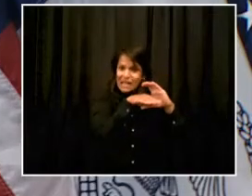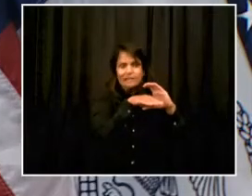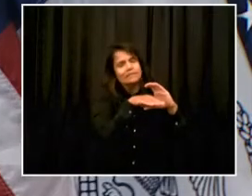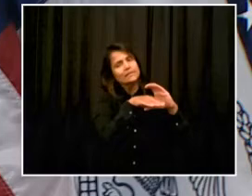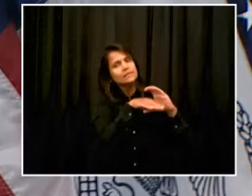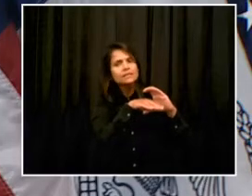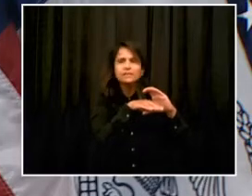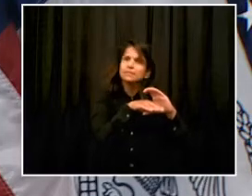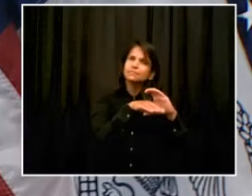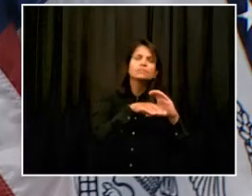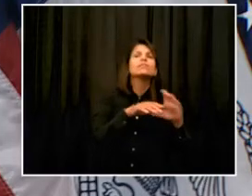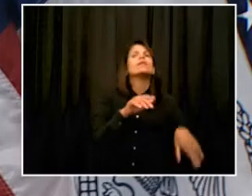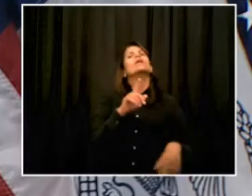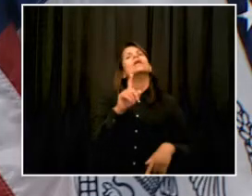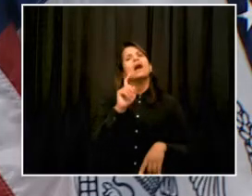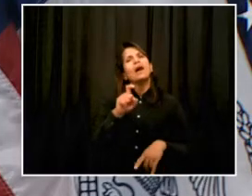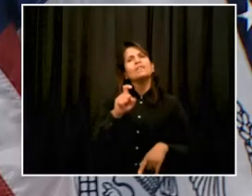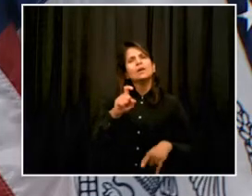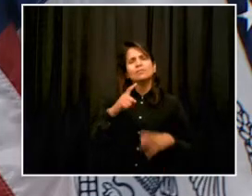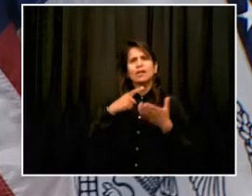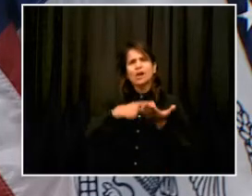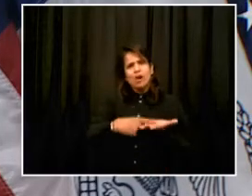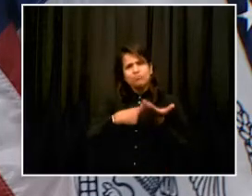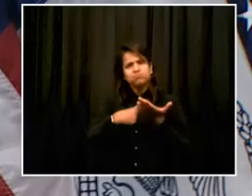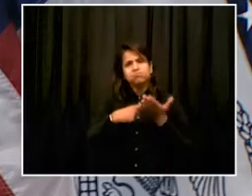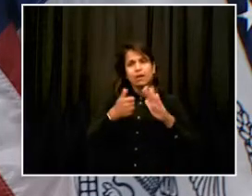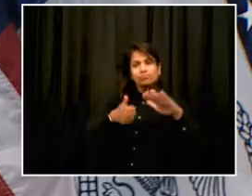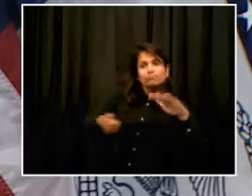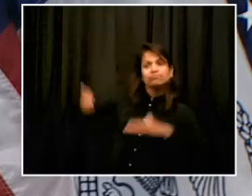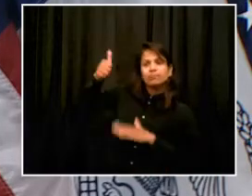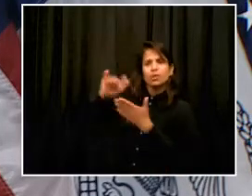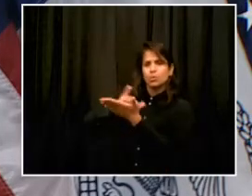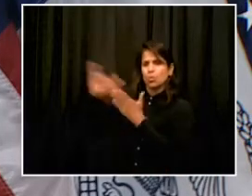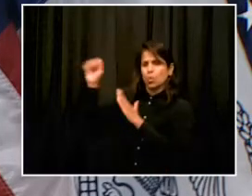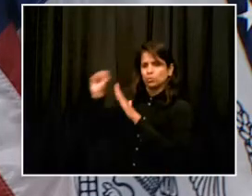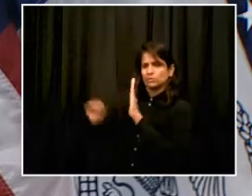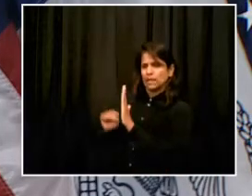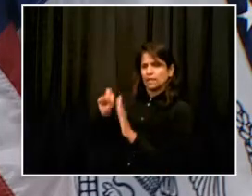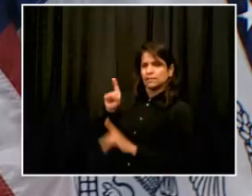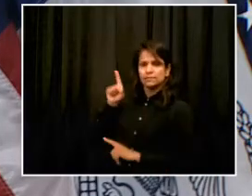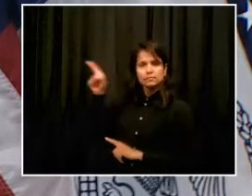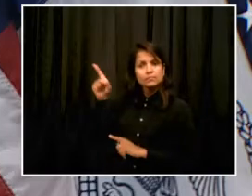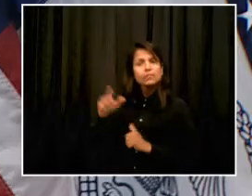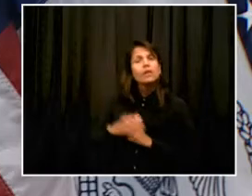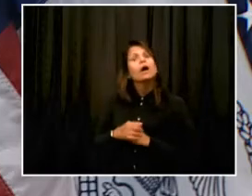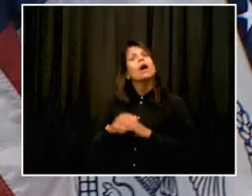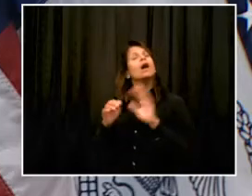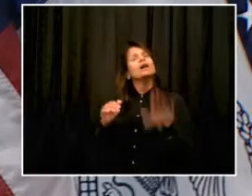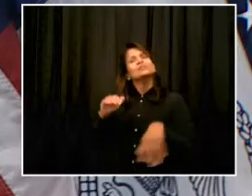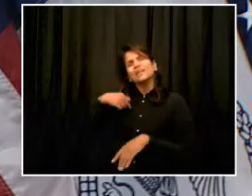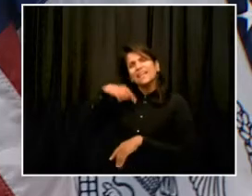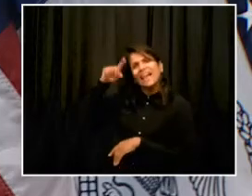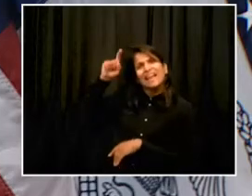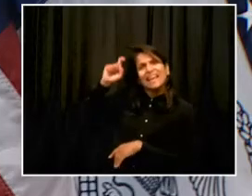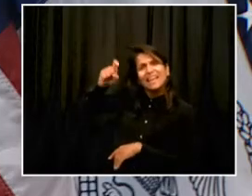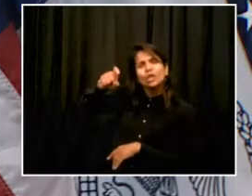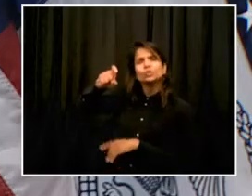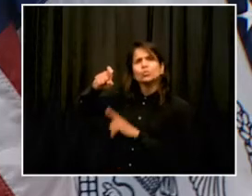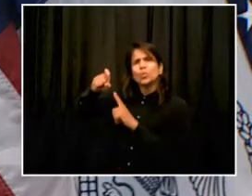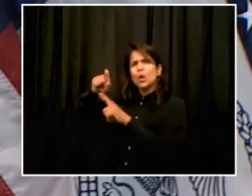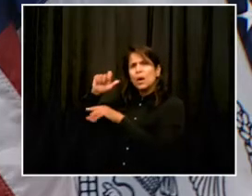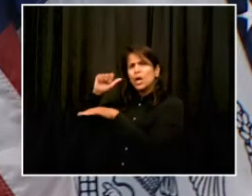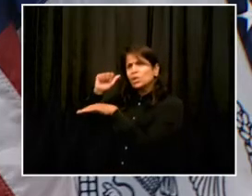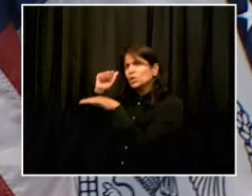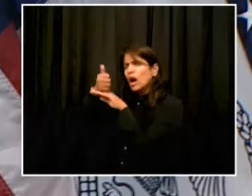the ramifications of certain indoor locations, and we're still trying to perfect what those ground rules would be going forward. I do think it's a